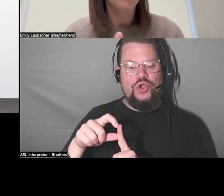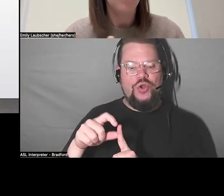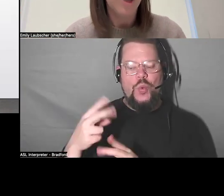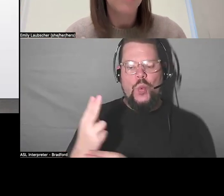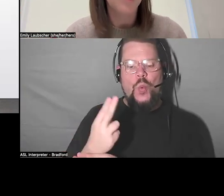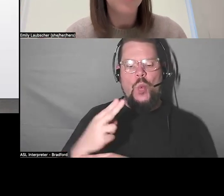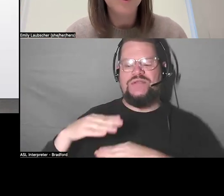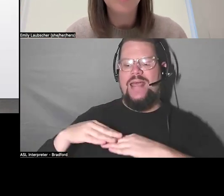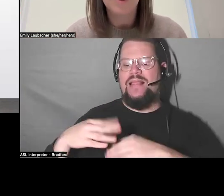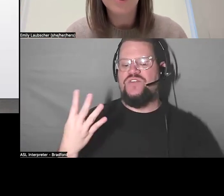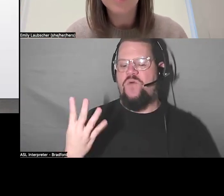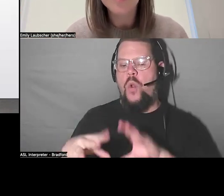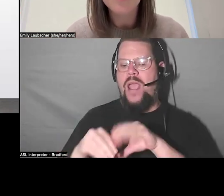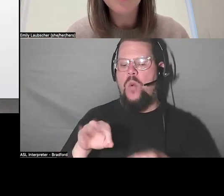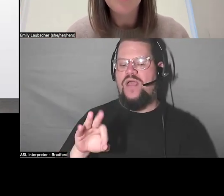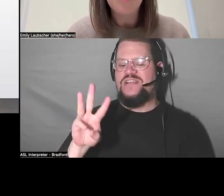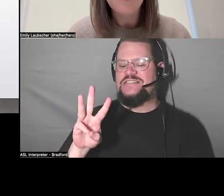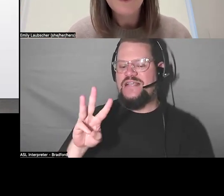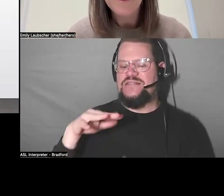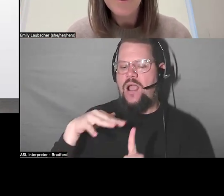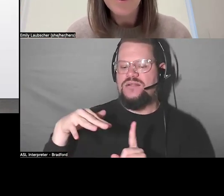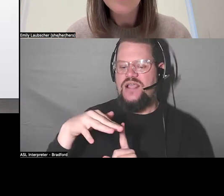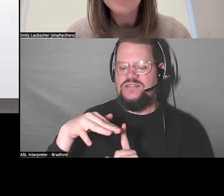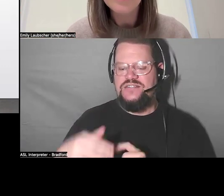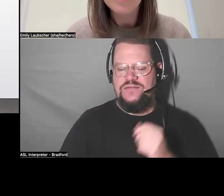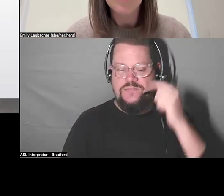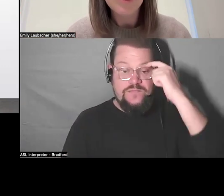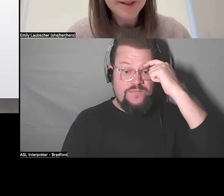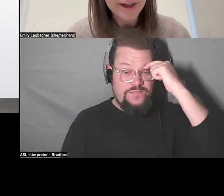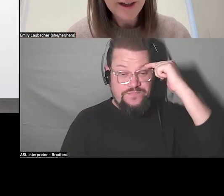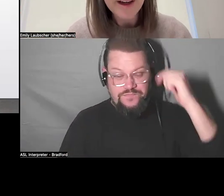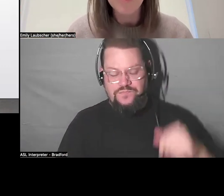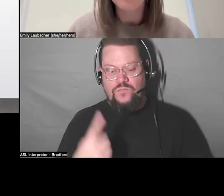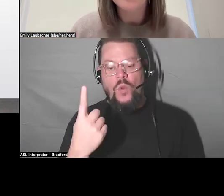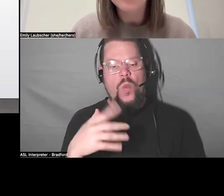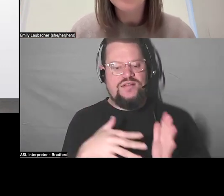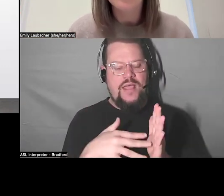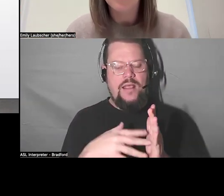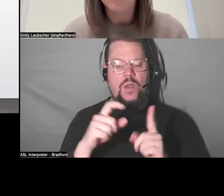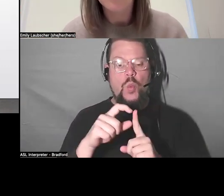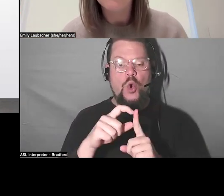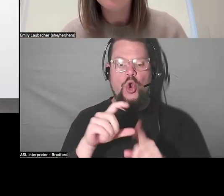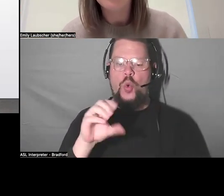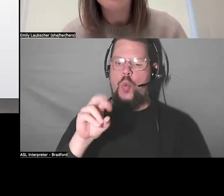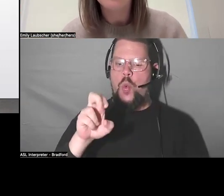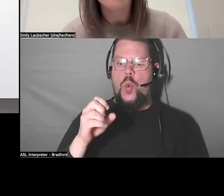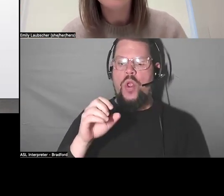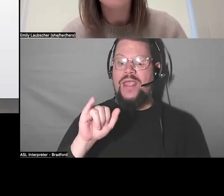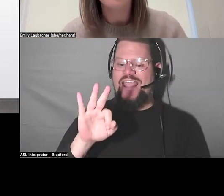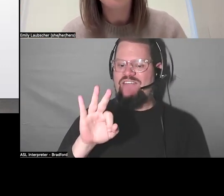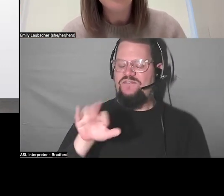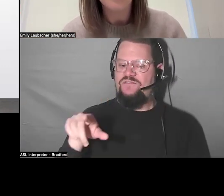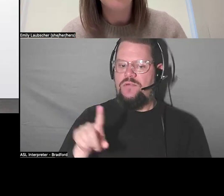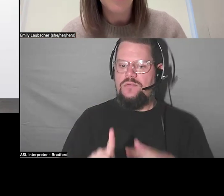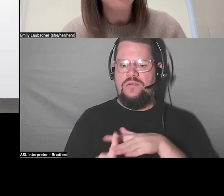least 4 out of those 6 contexts. And then in one study, a word was considered core if it appeared on at